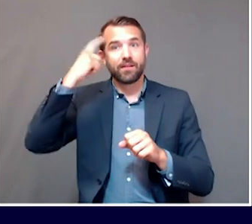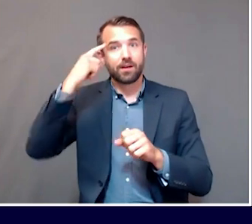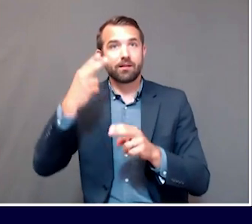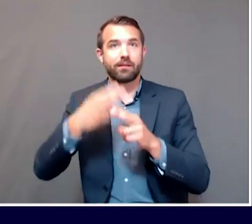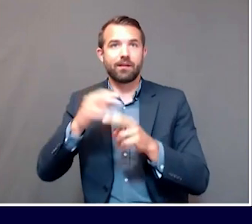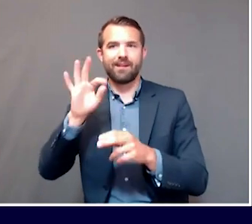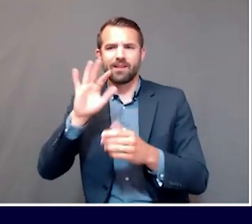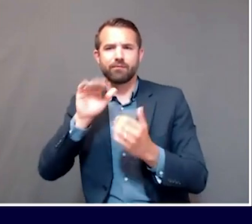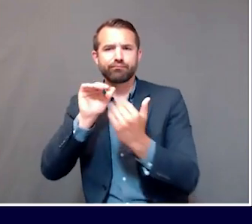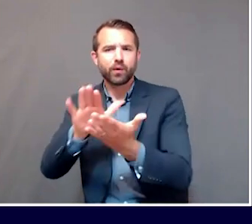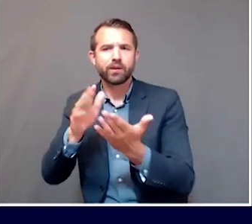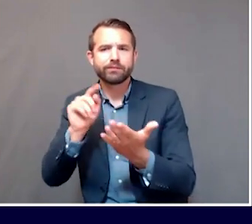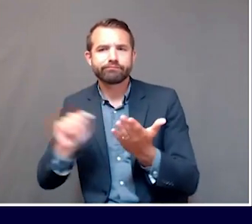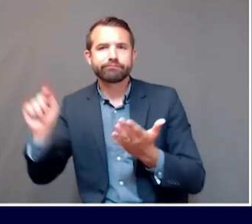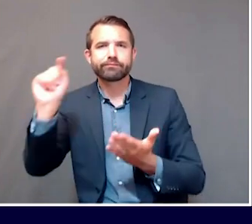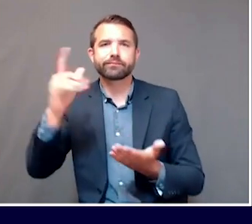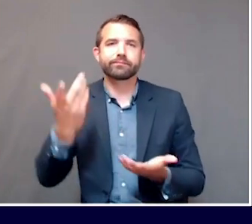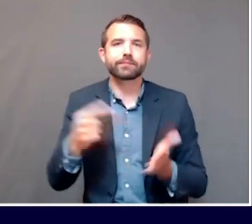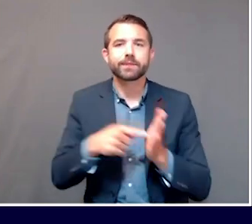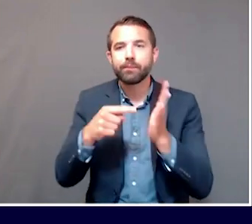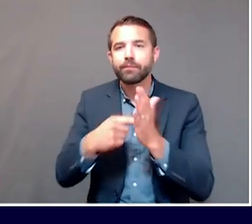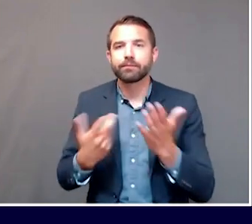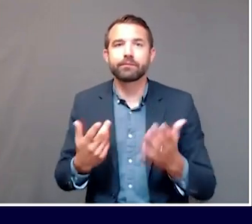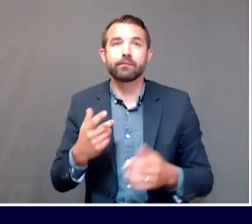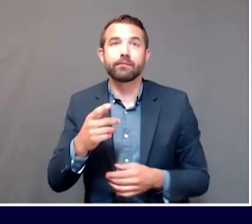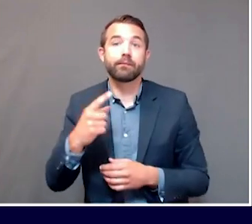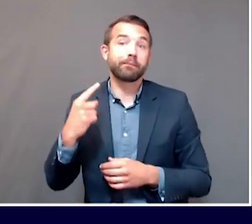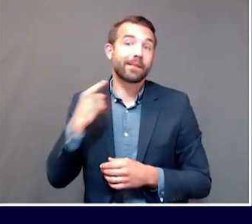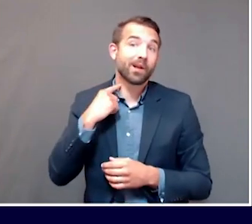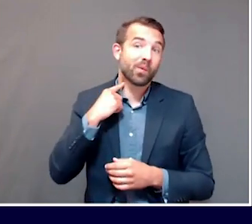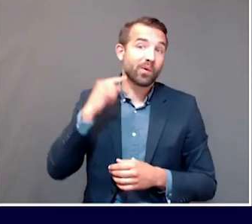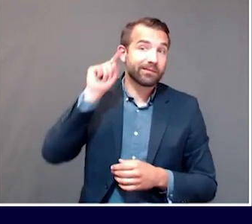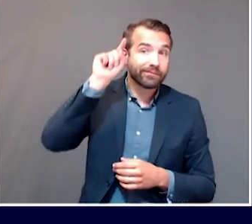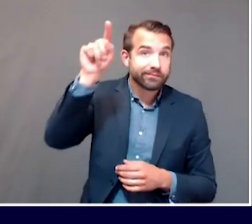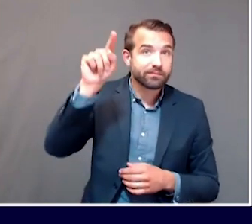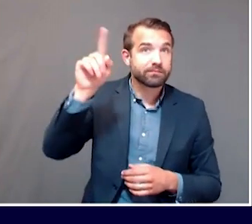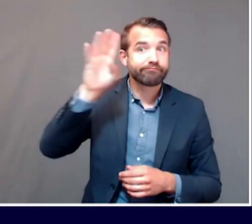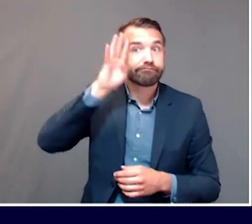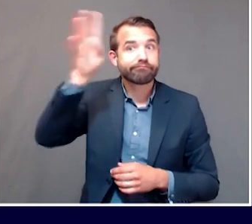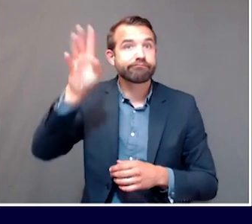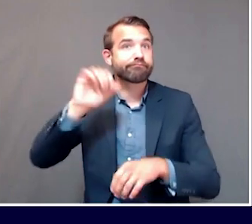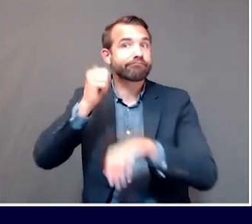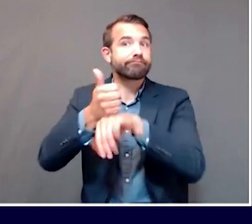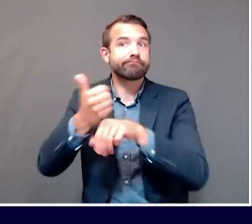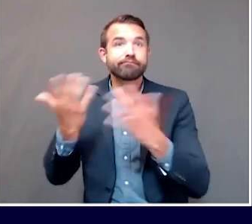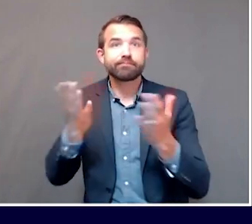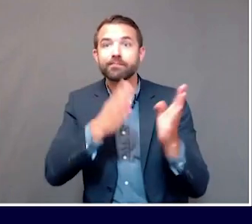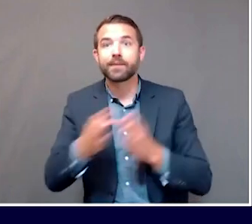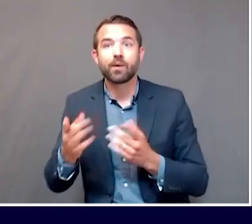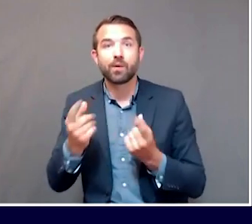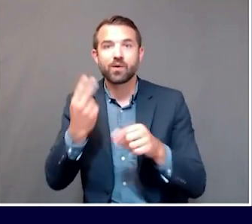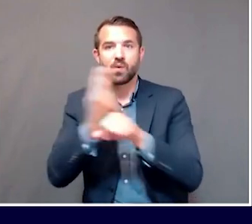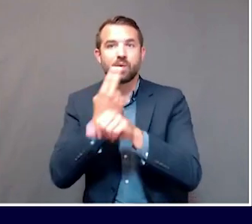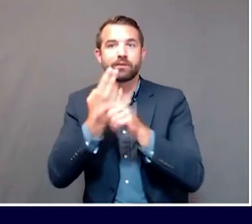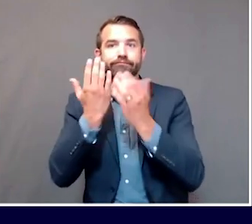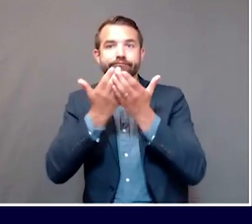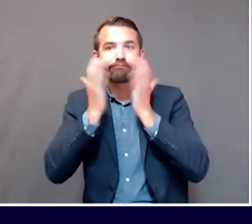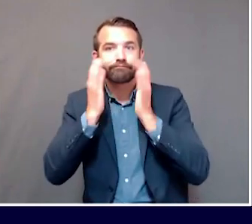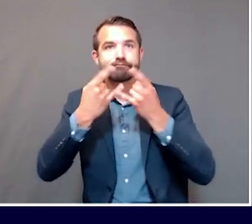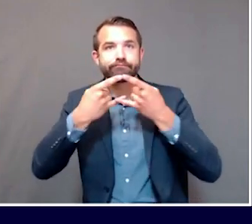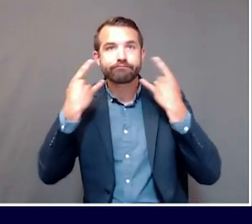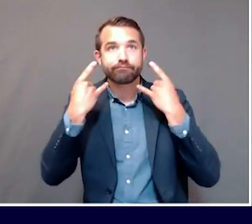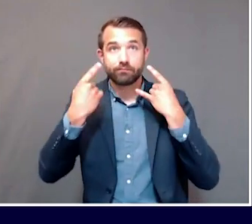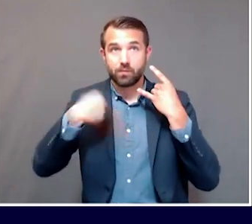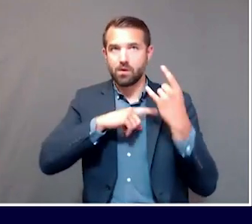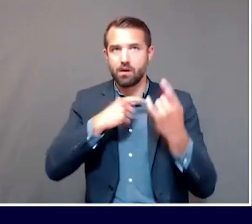of Bangor developed its own very creative campaign to encourage people to use cloth face coverings, and we're supporting that.